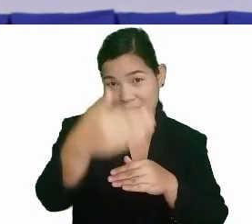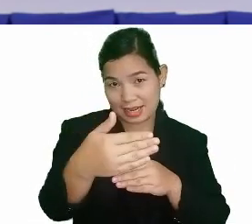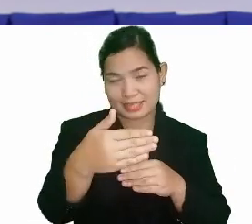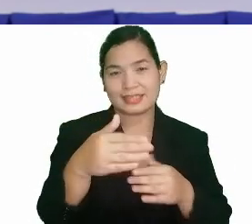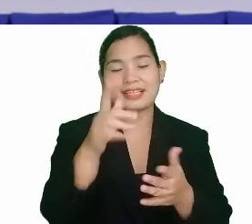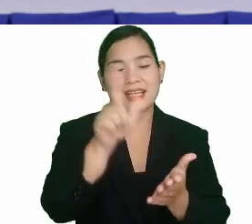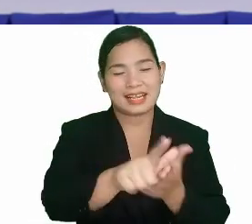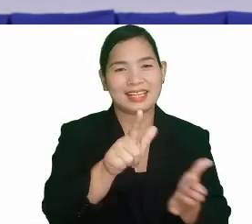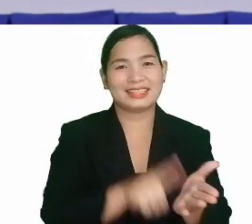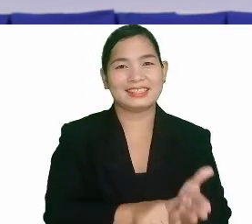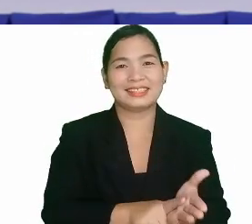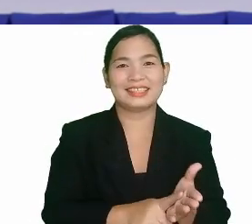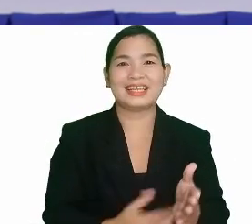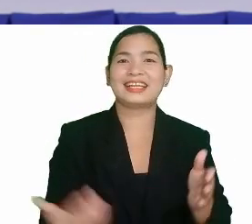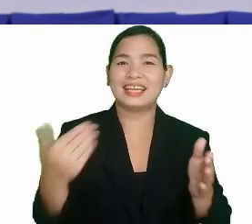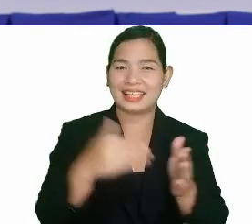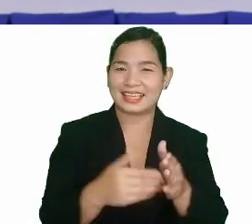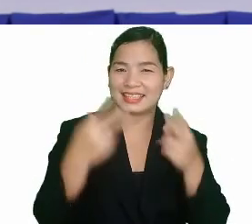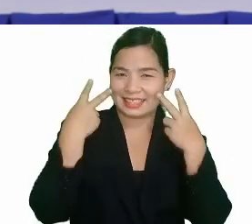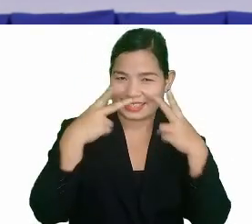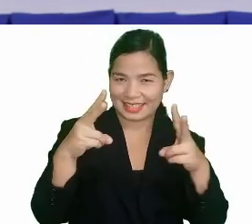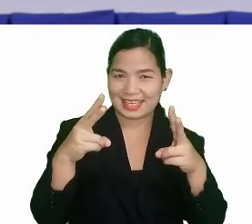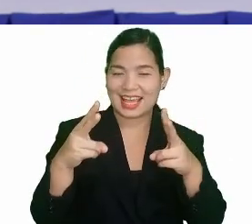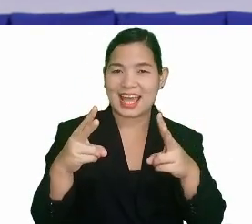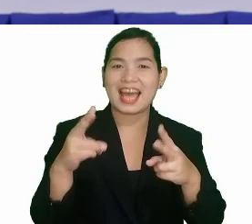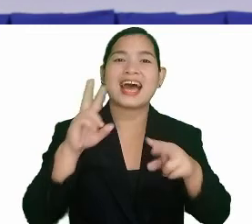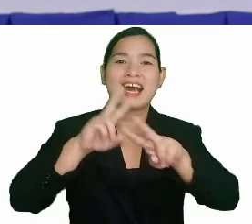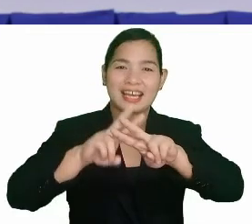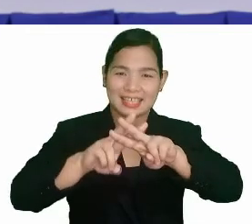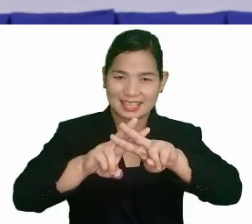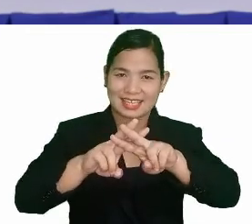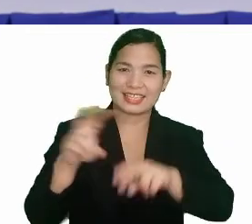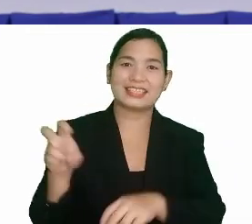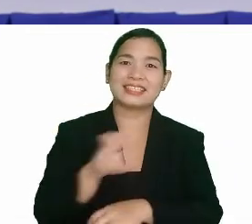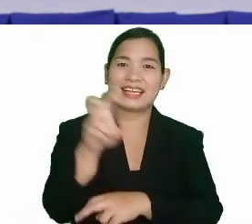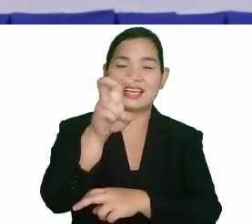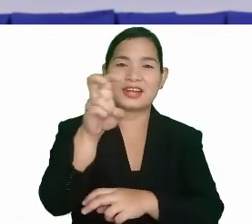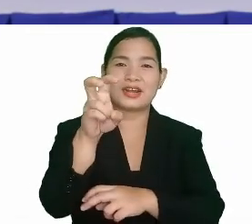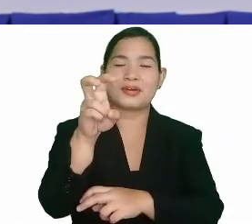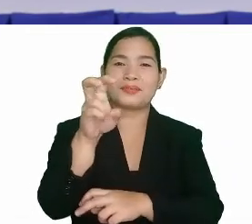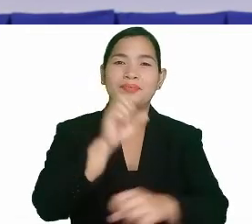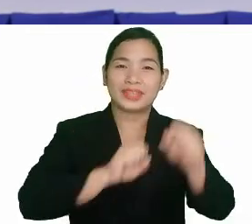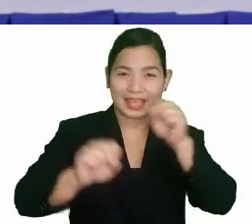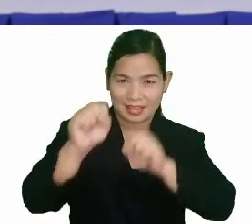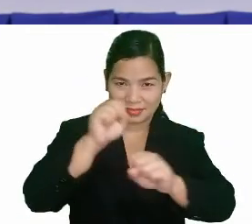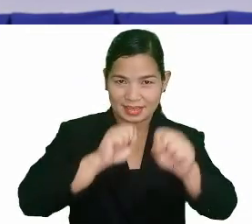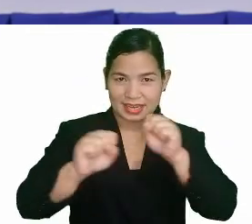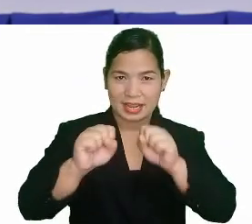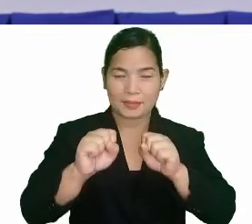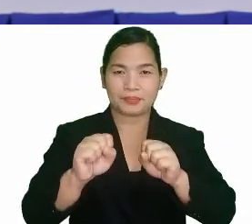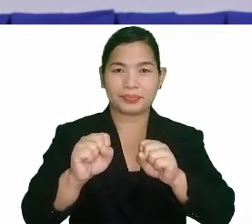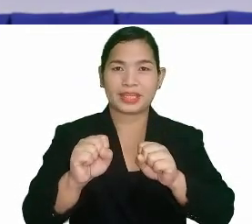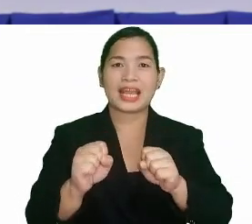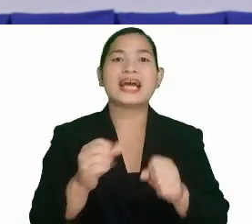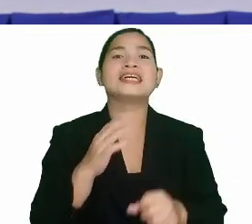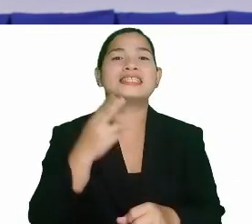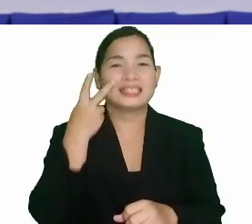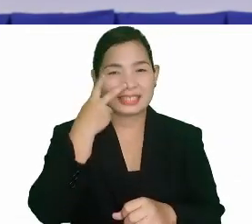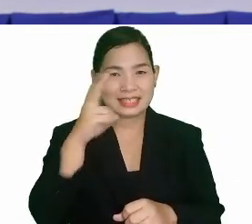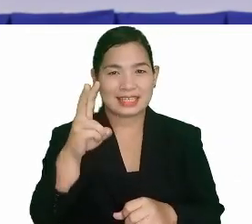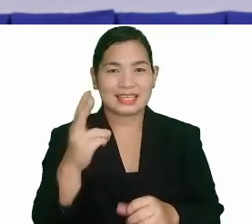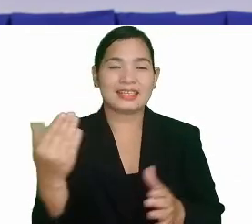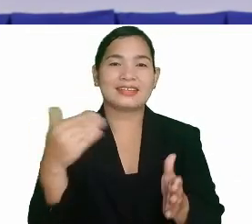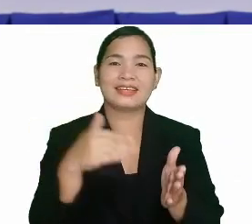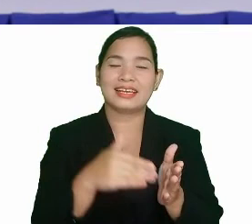Stay tuned for more #Scientific Adventures. Please make sure to be with us next